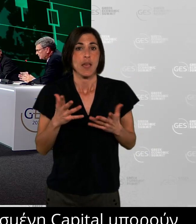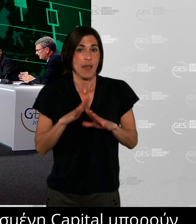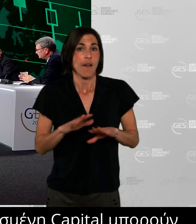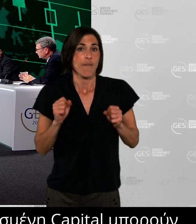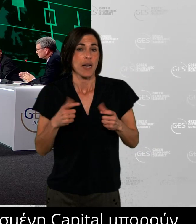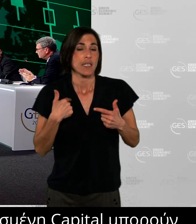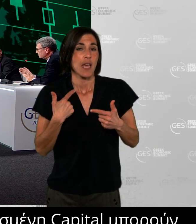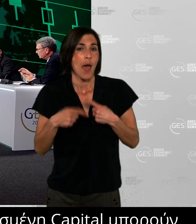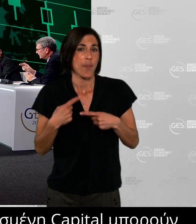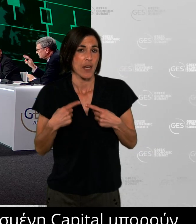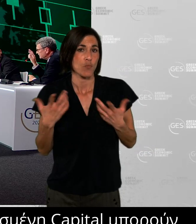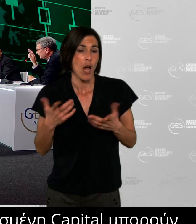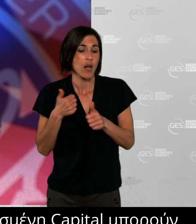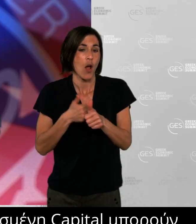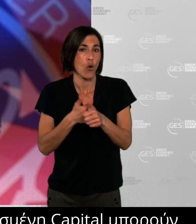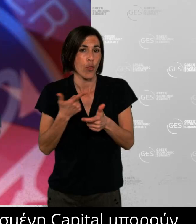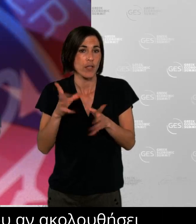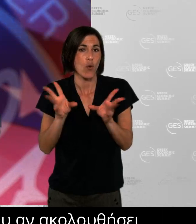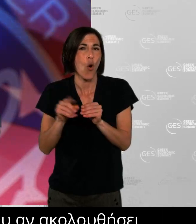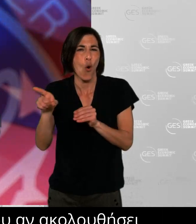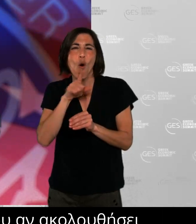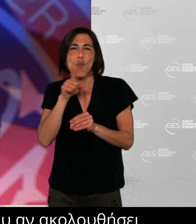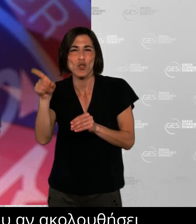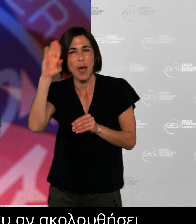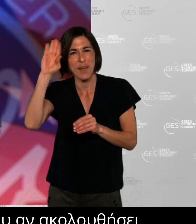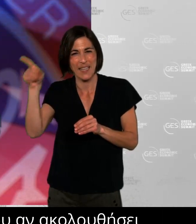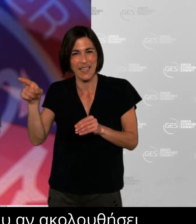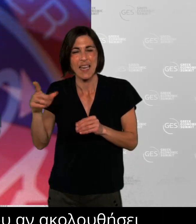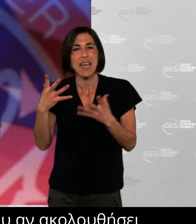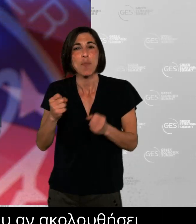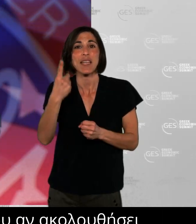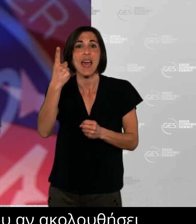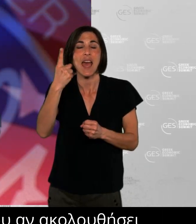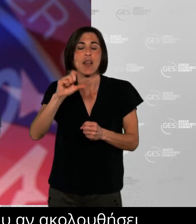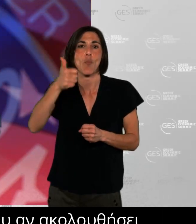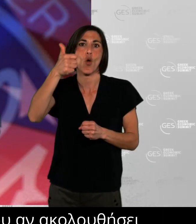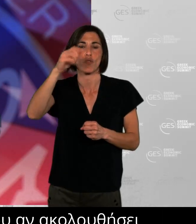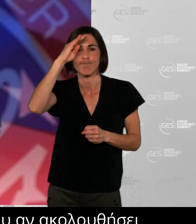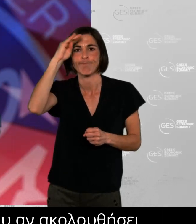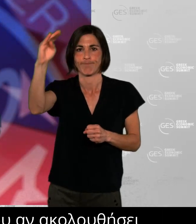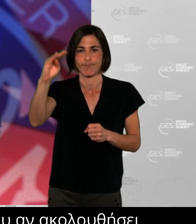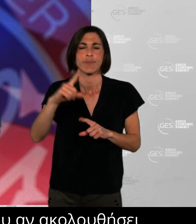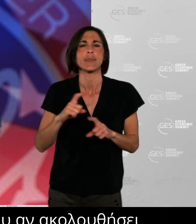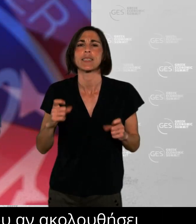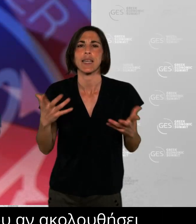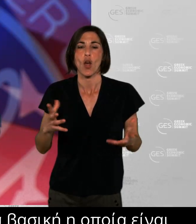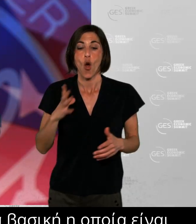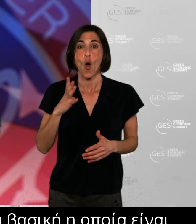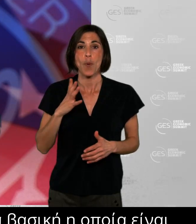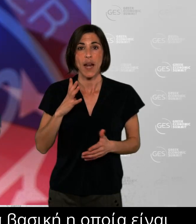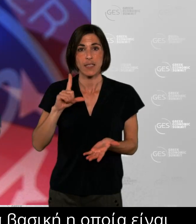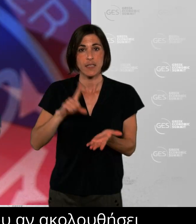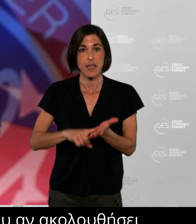I would say is that you would put what I would consider to be the customer at the center of the systems that